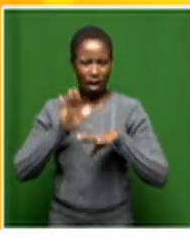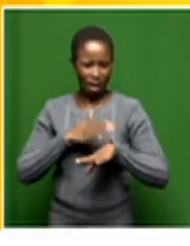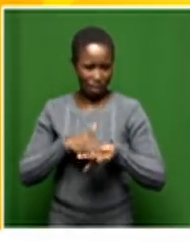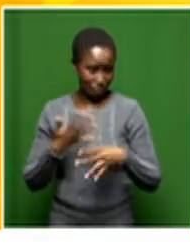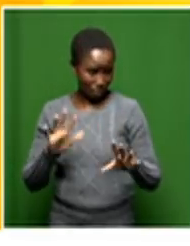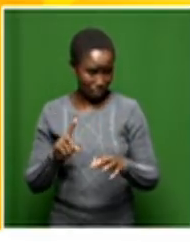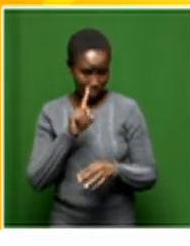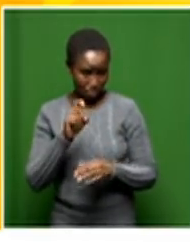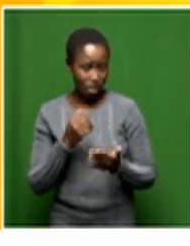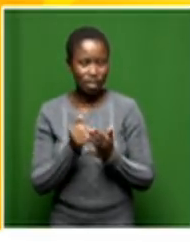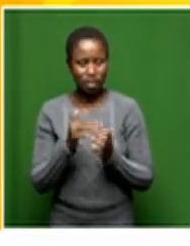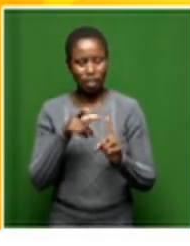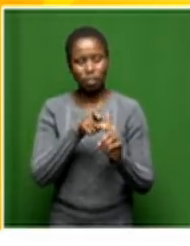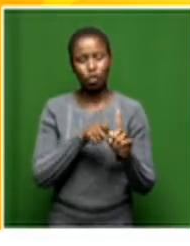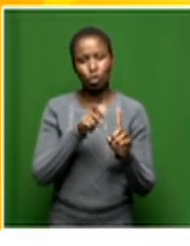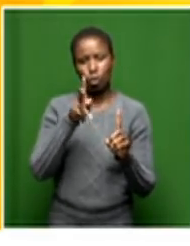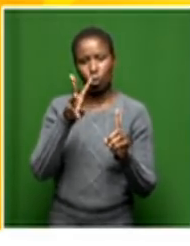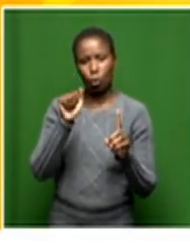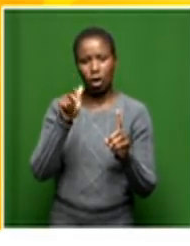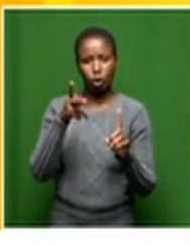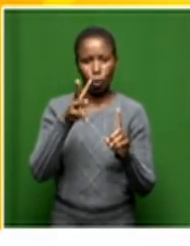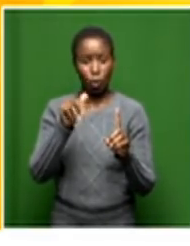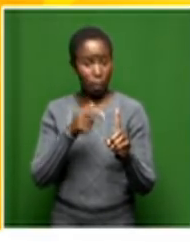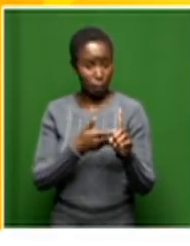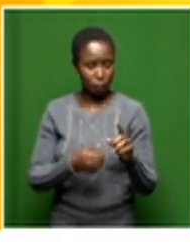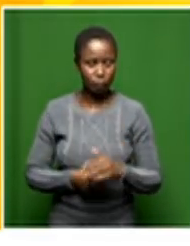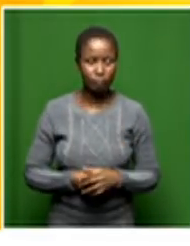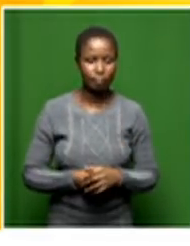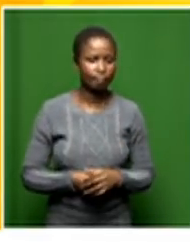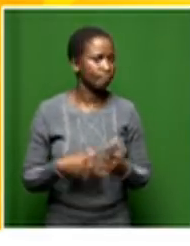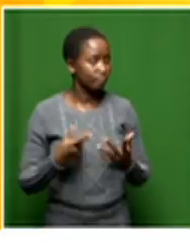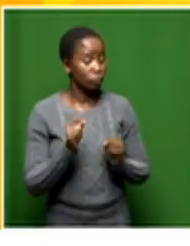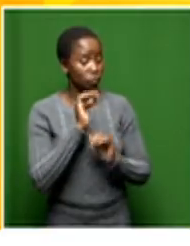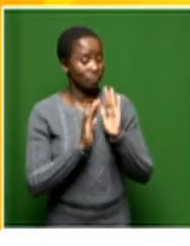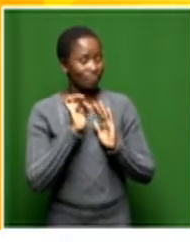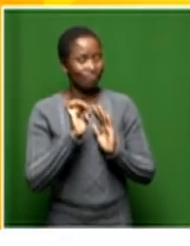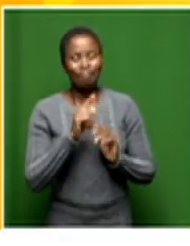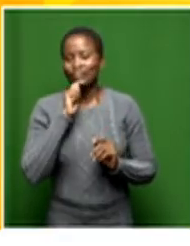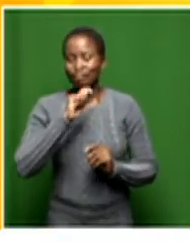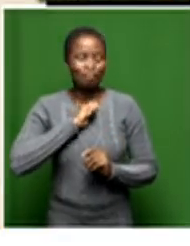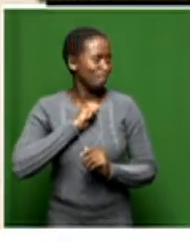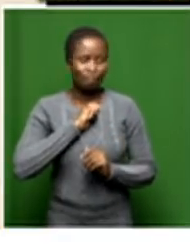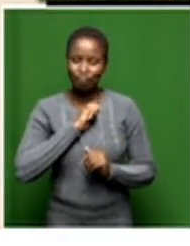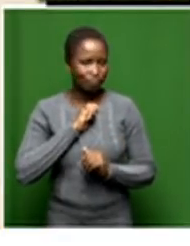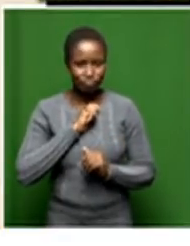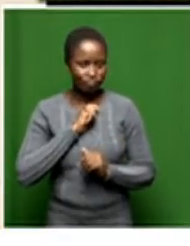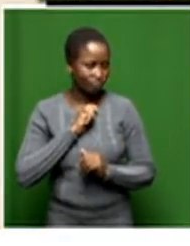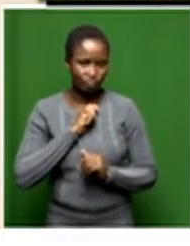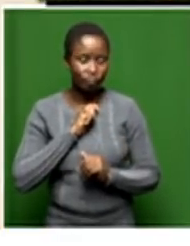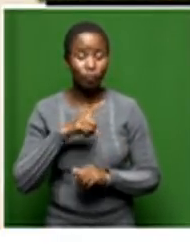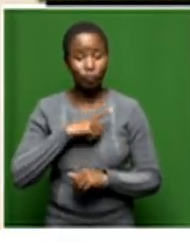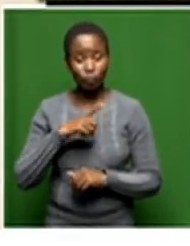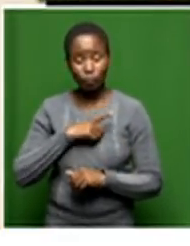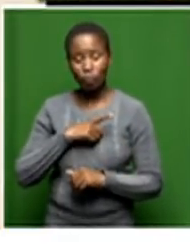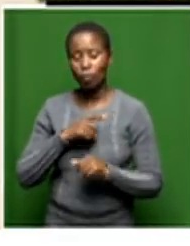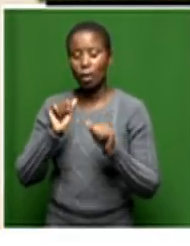you. Well, that statement is not true. It's wholly untrue in the sense that Parliament